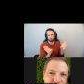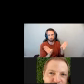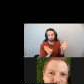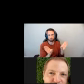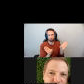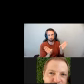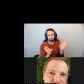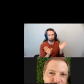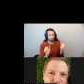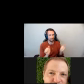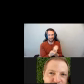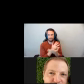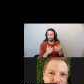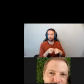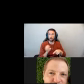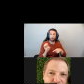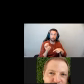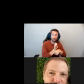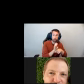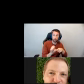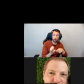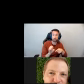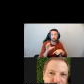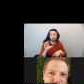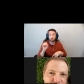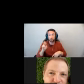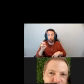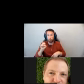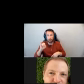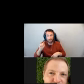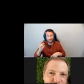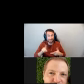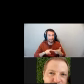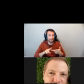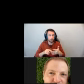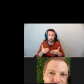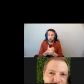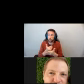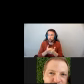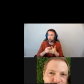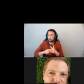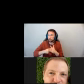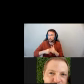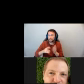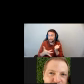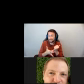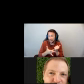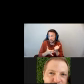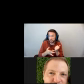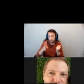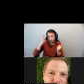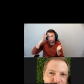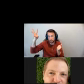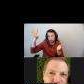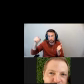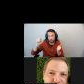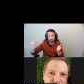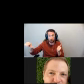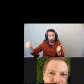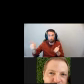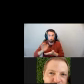from enterprise or core IT to emerging tech that's actually being built in other colleges